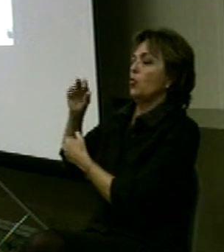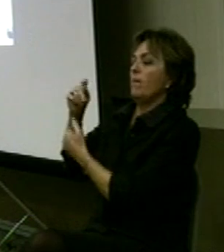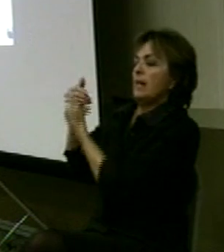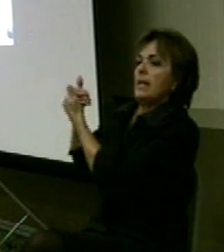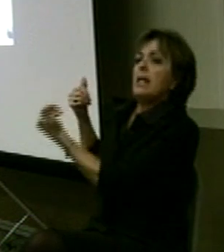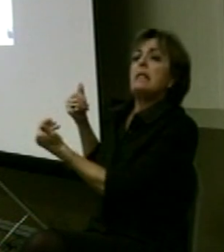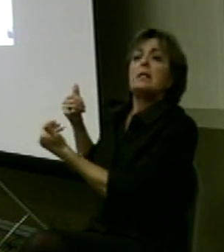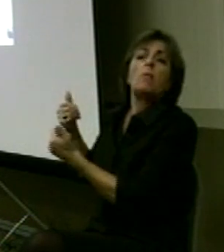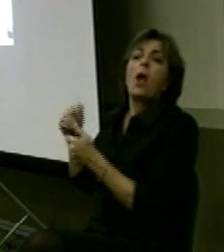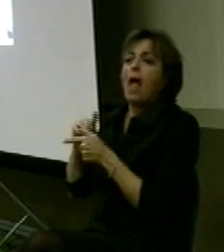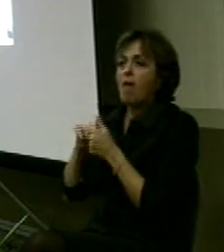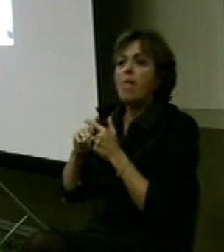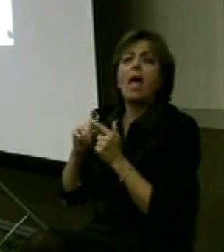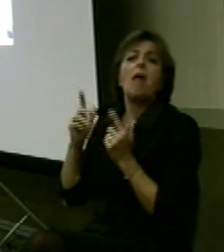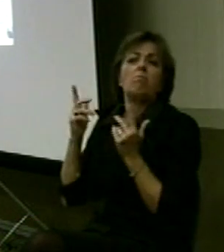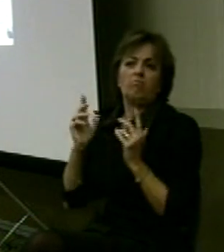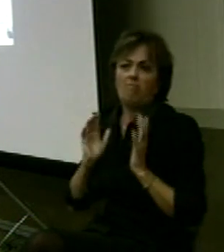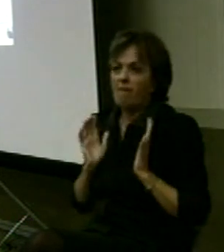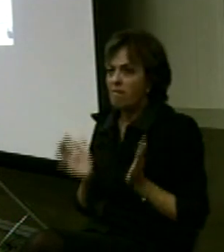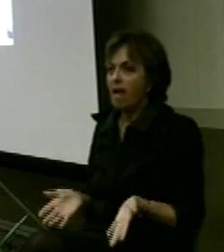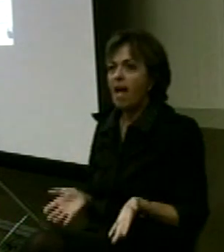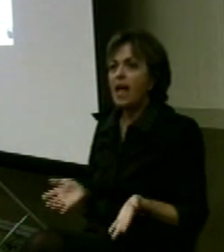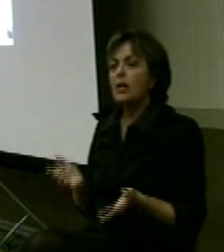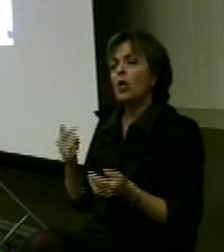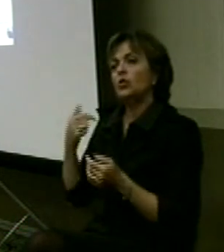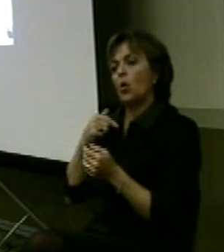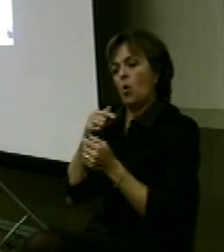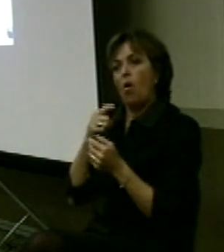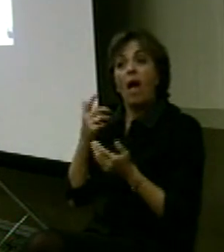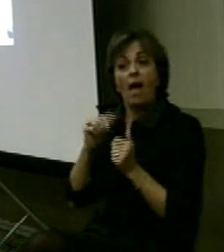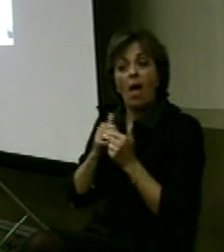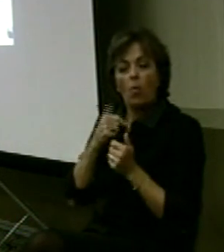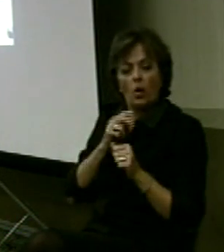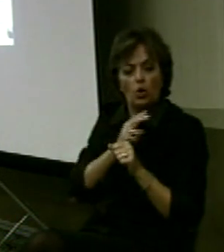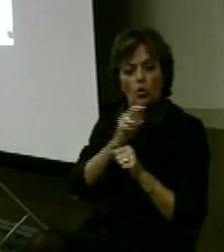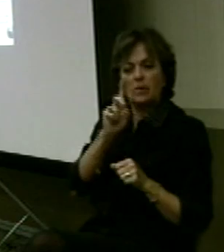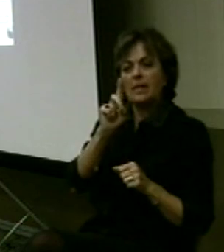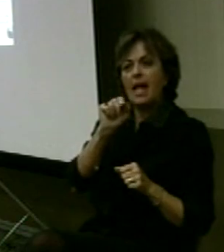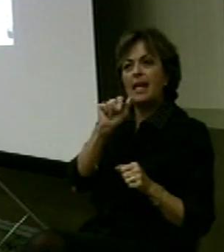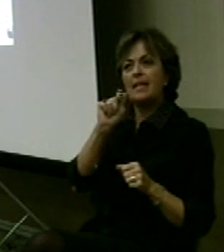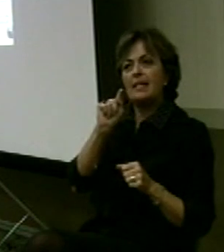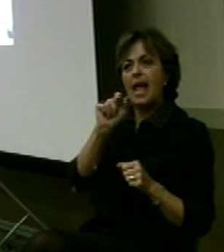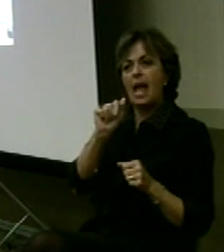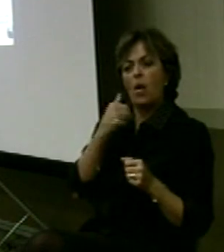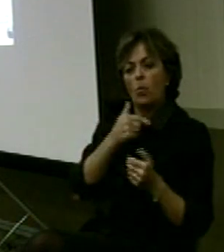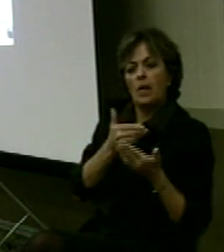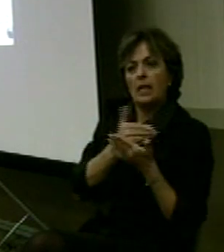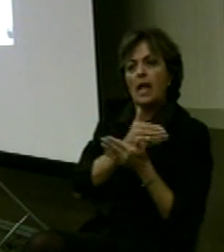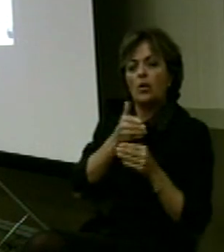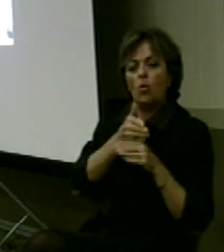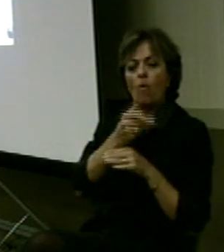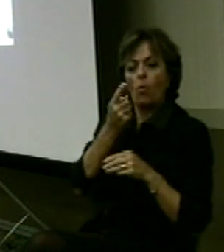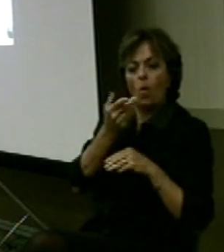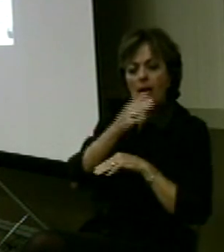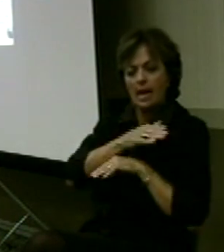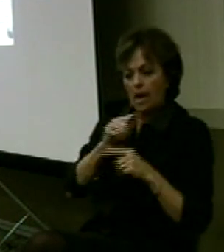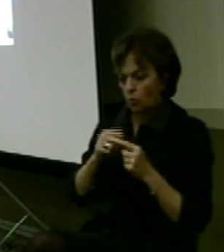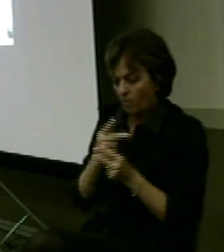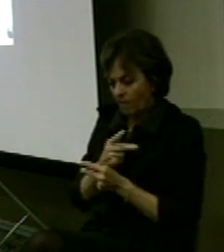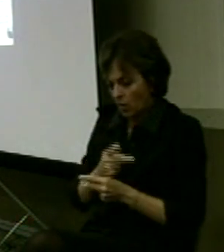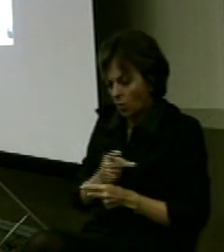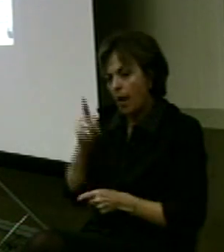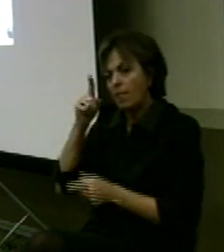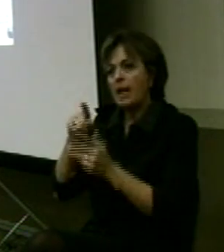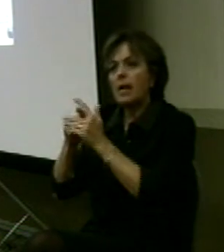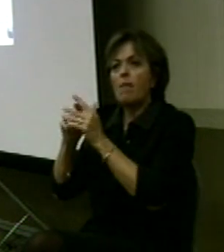comfort zone, and it worked totally fine. So we were using the data that we had collected just over a day to kind of figure things